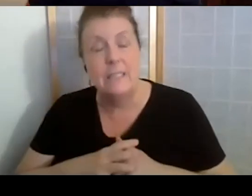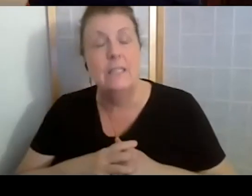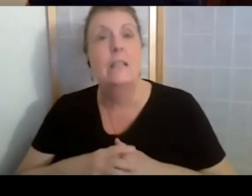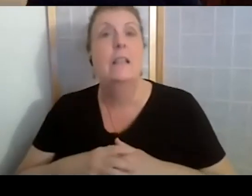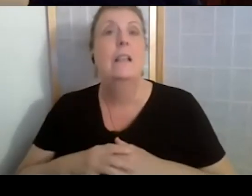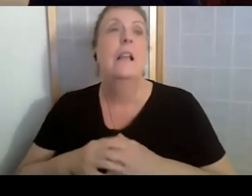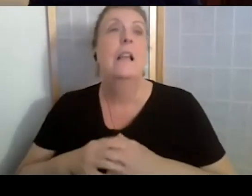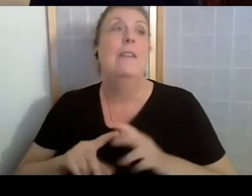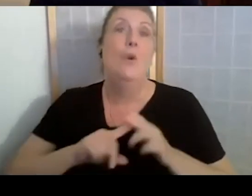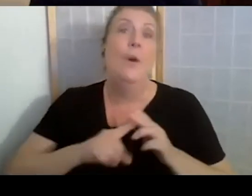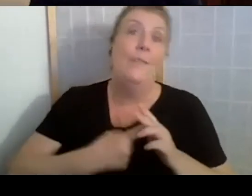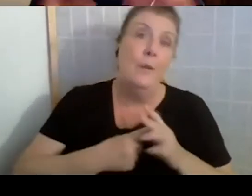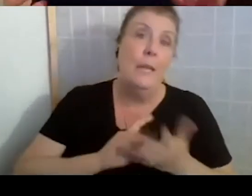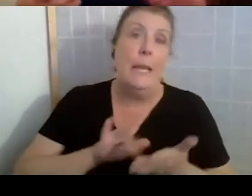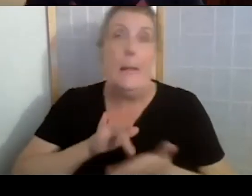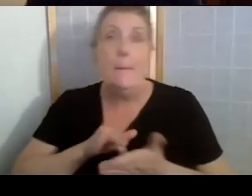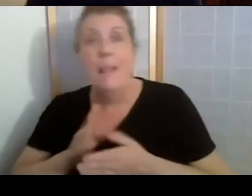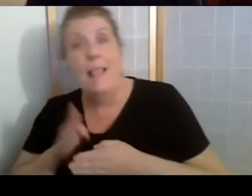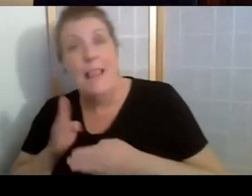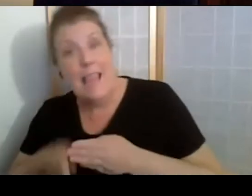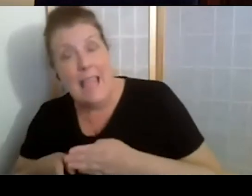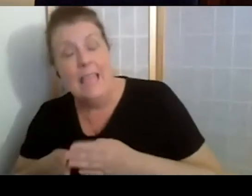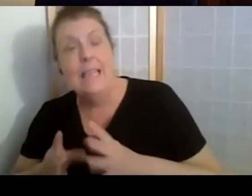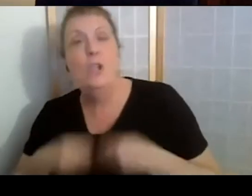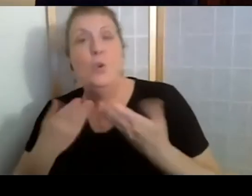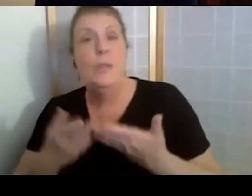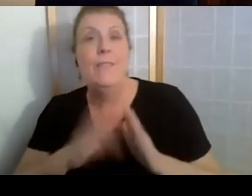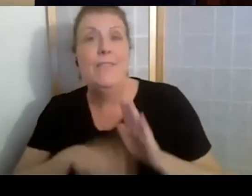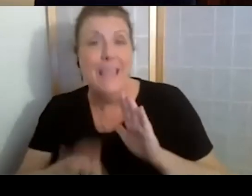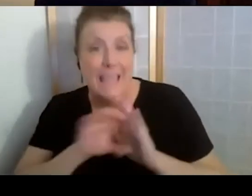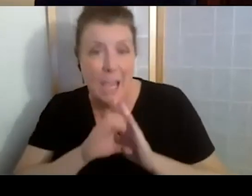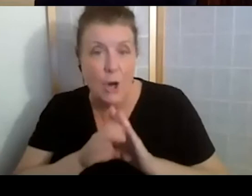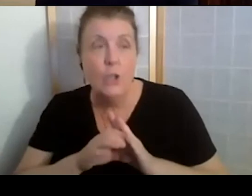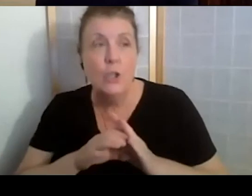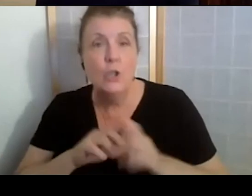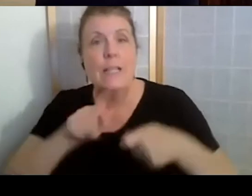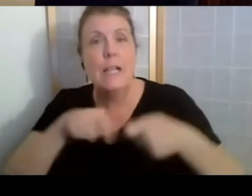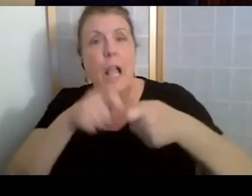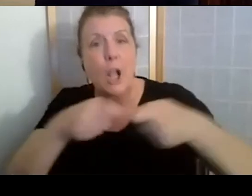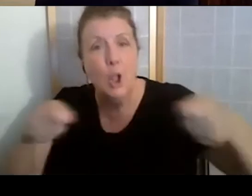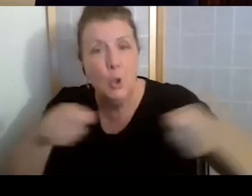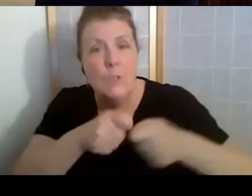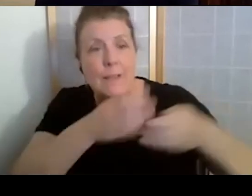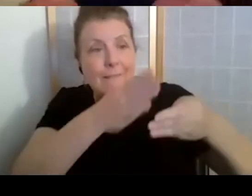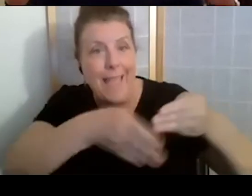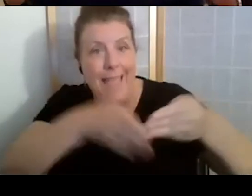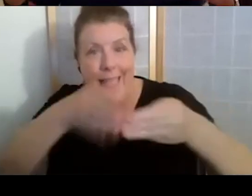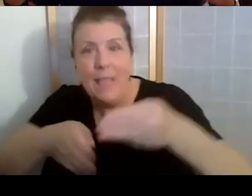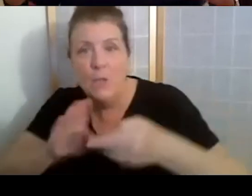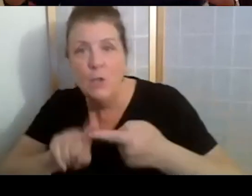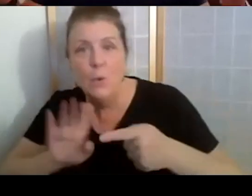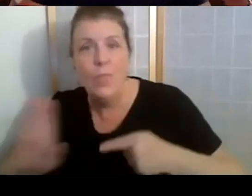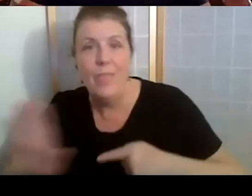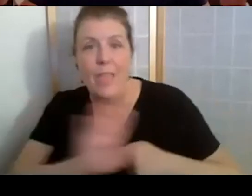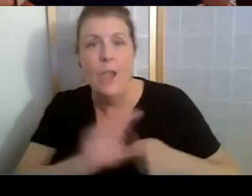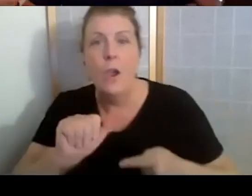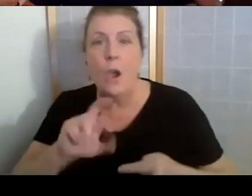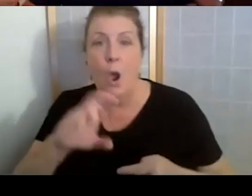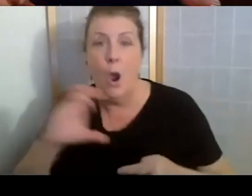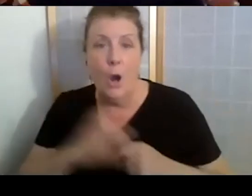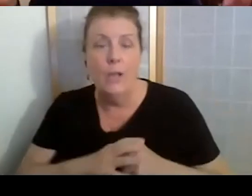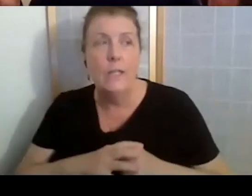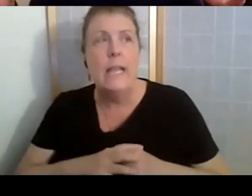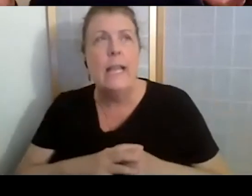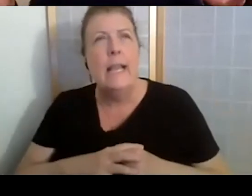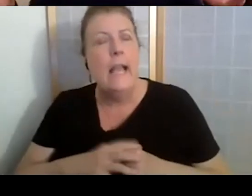real conclusive ends to their arcs. It doesn't mean that there can't be some ambiguity in that ending, but I think that the idea of knowing that this group of